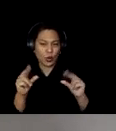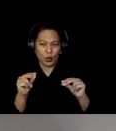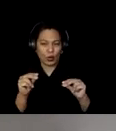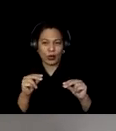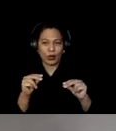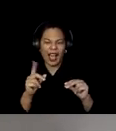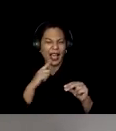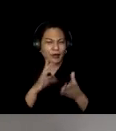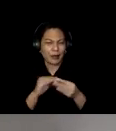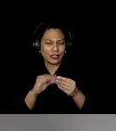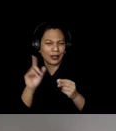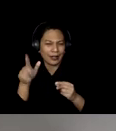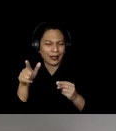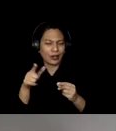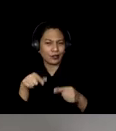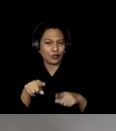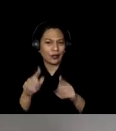section, but